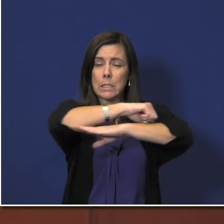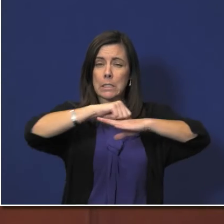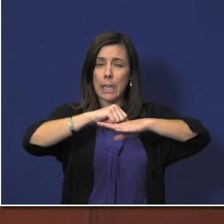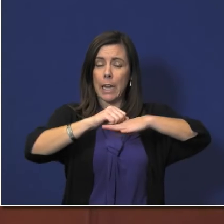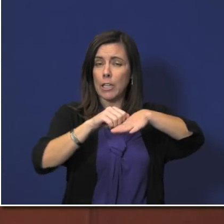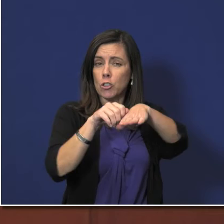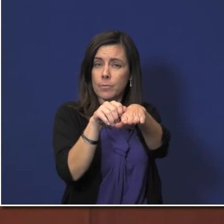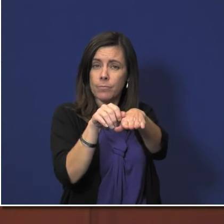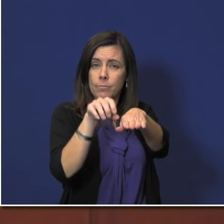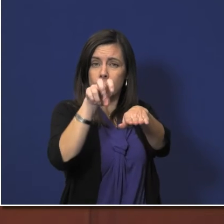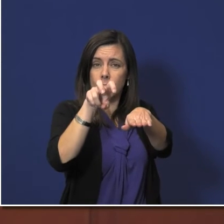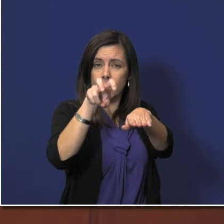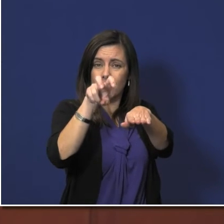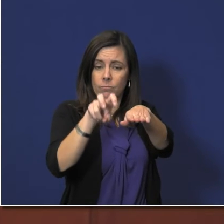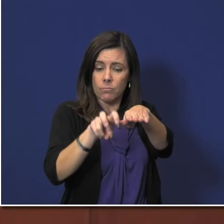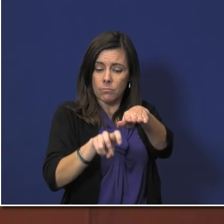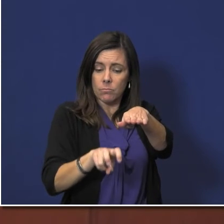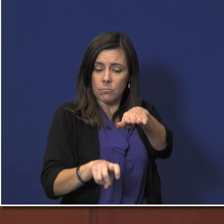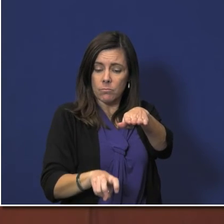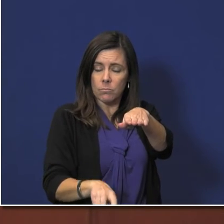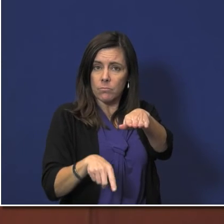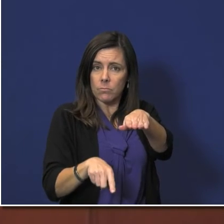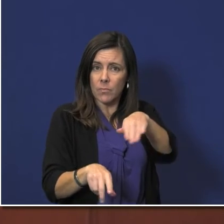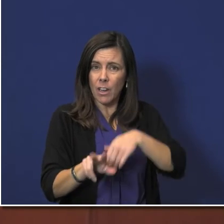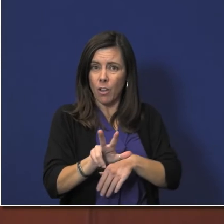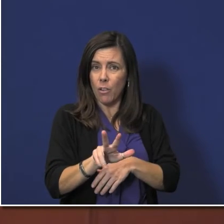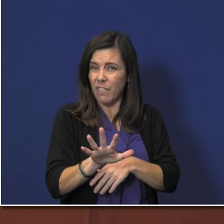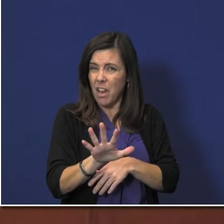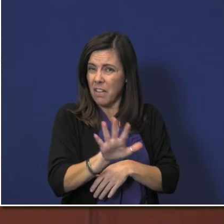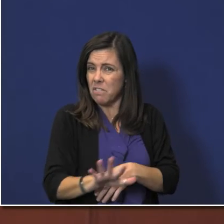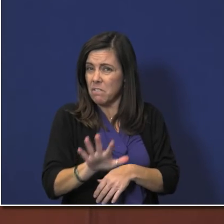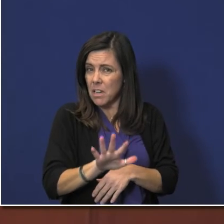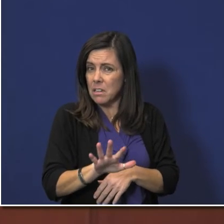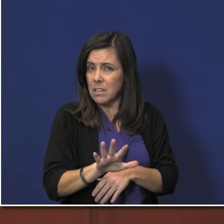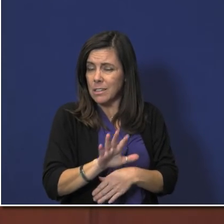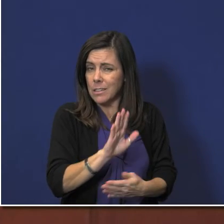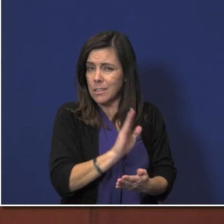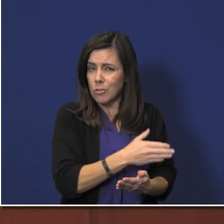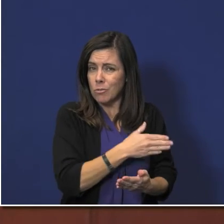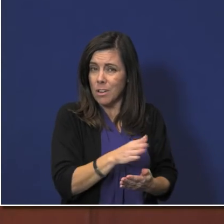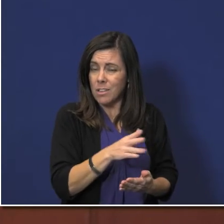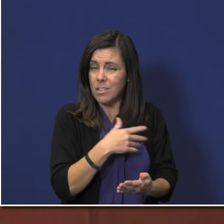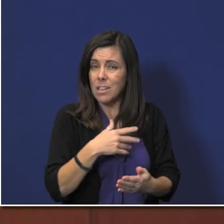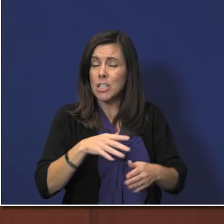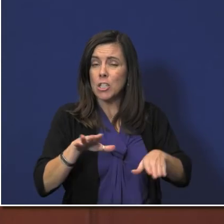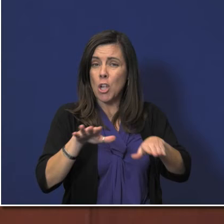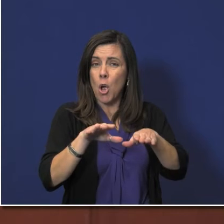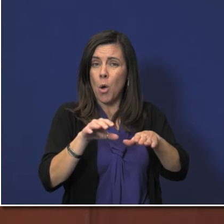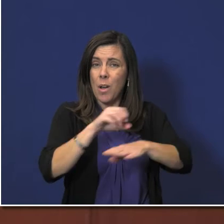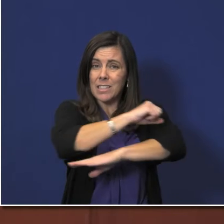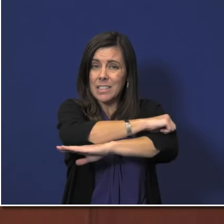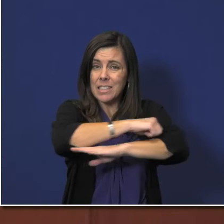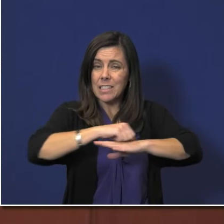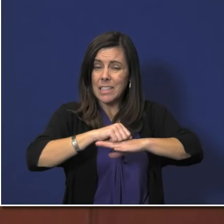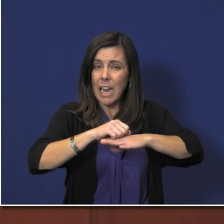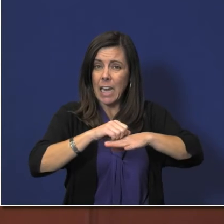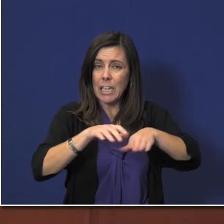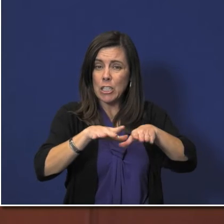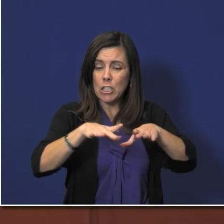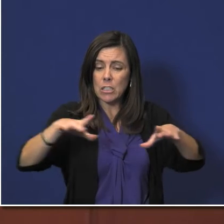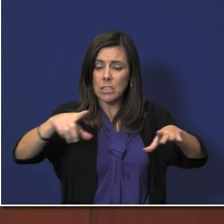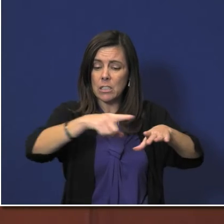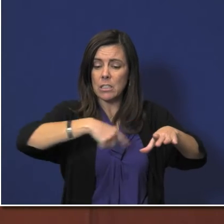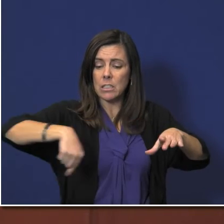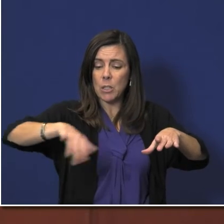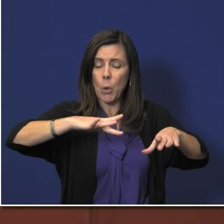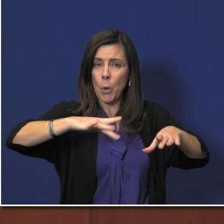pit for, what'd you say, 35 instruments, somewhere around there, does that take away from the stage, or does it take away from